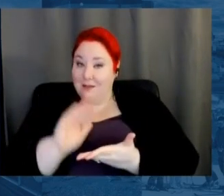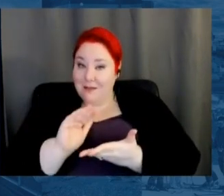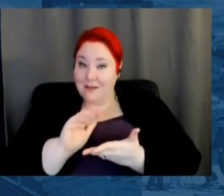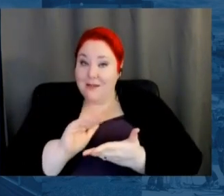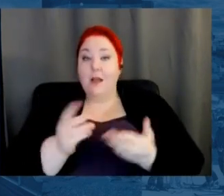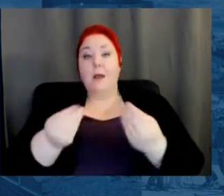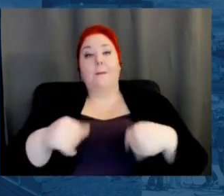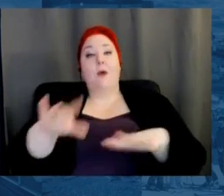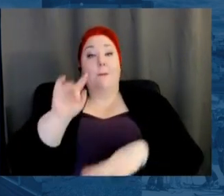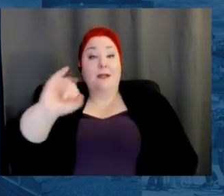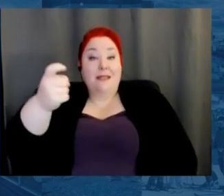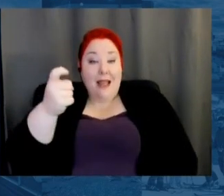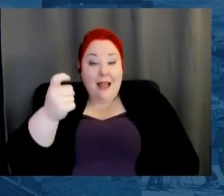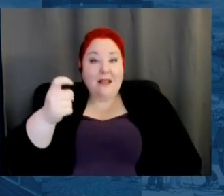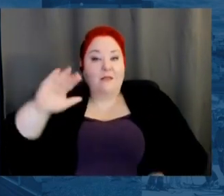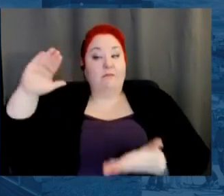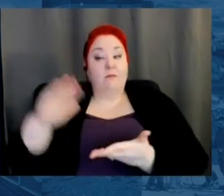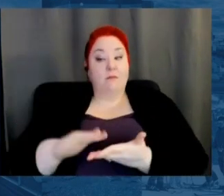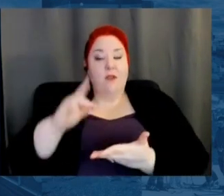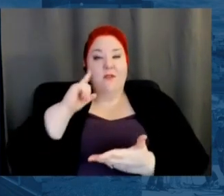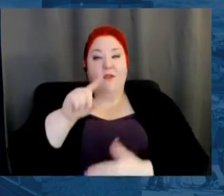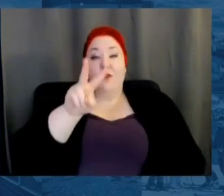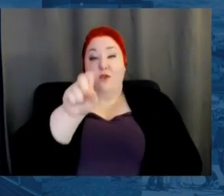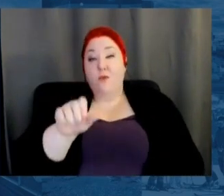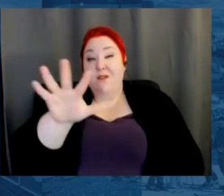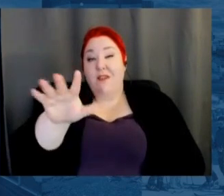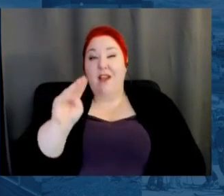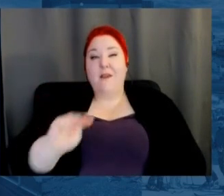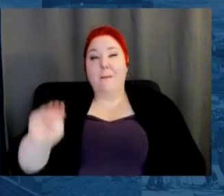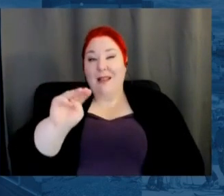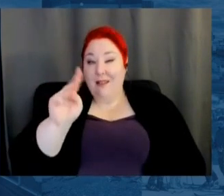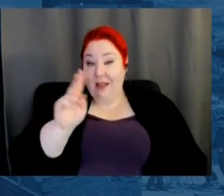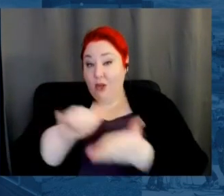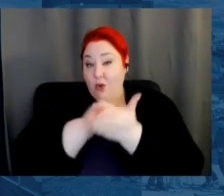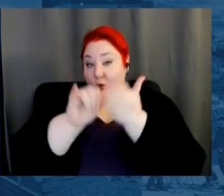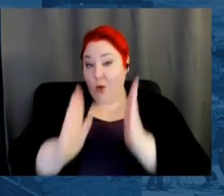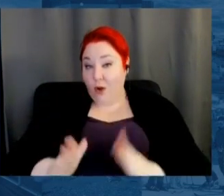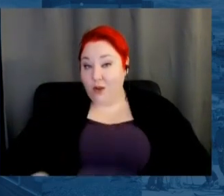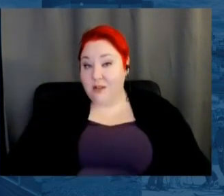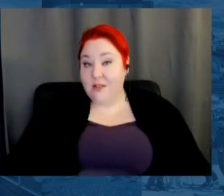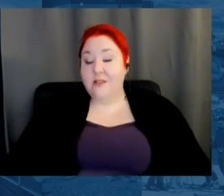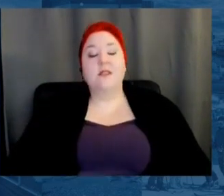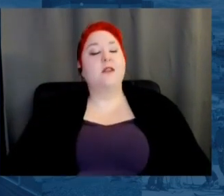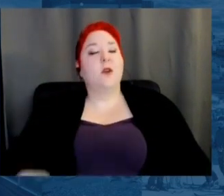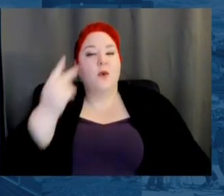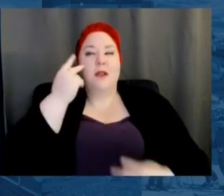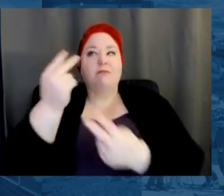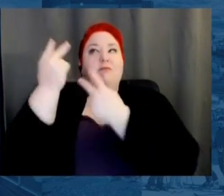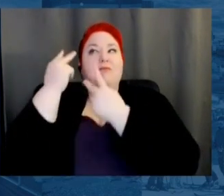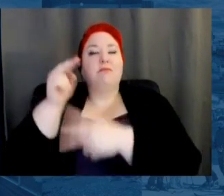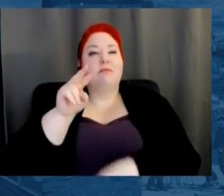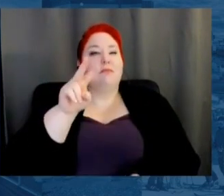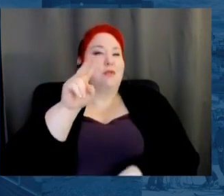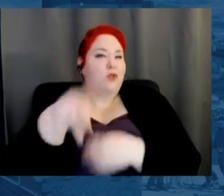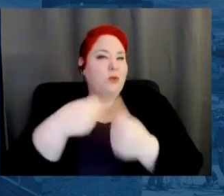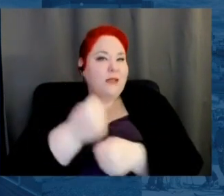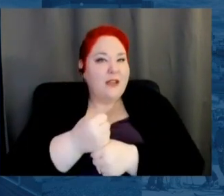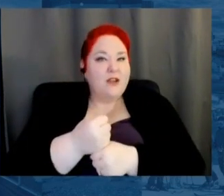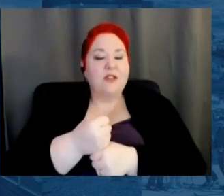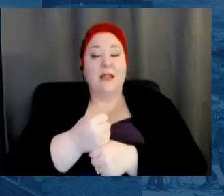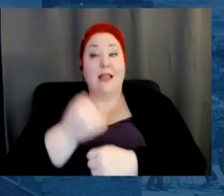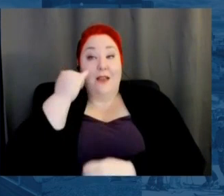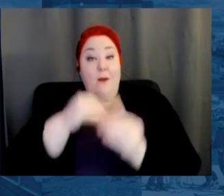over 2.5 million New Yorkers. And we look back over the last 2 years, if it's been all about putting more money in your